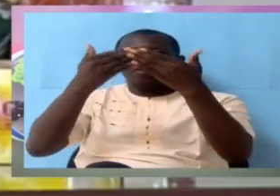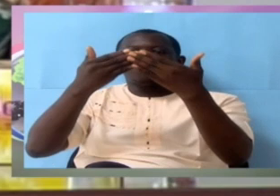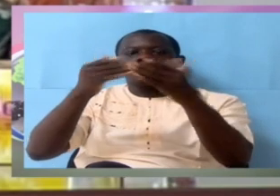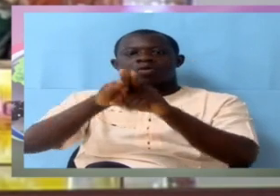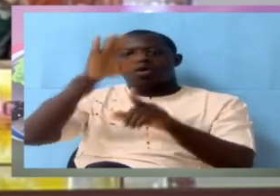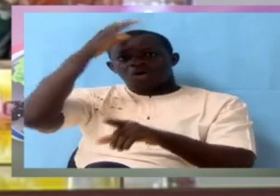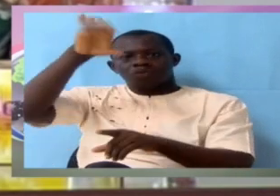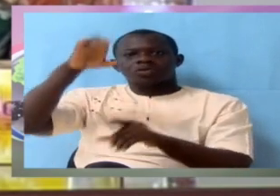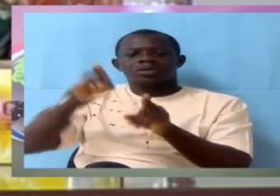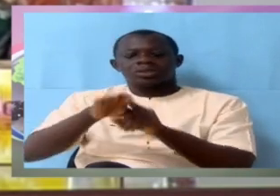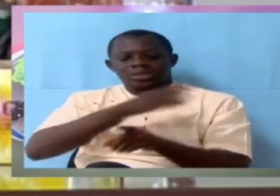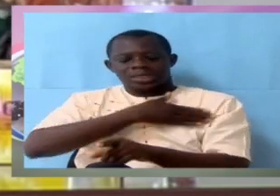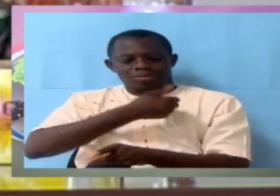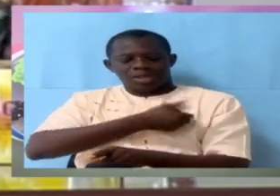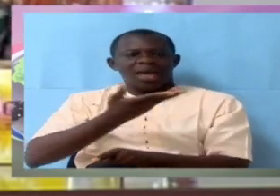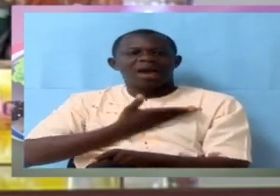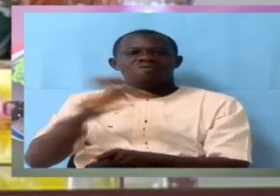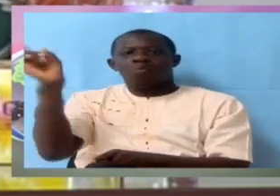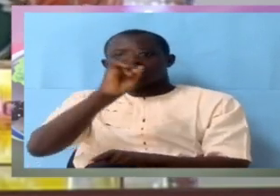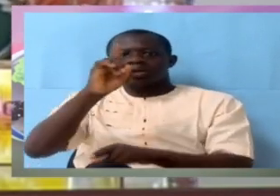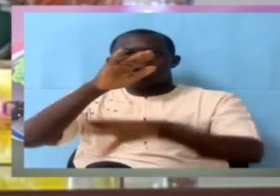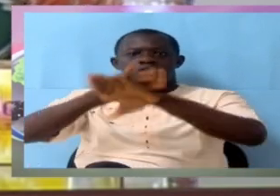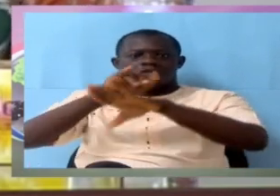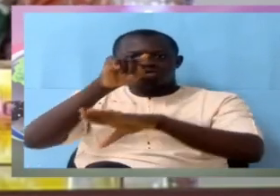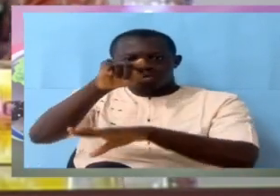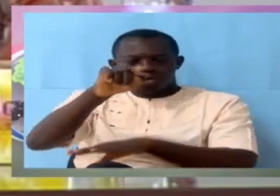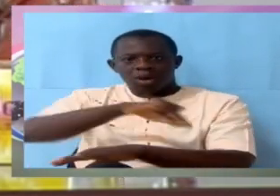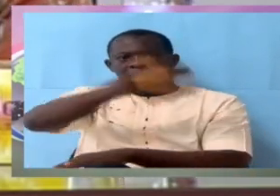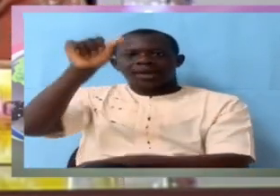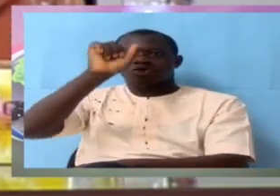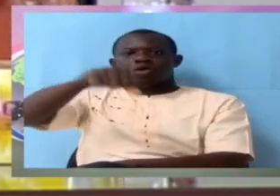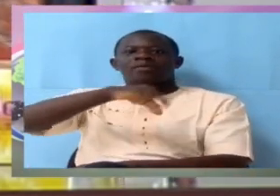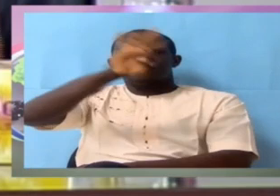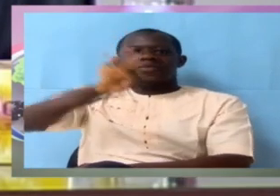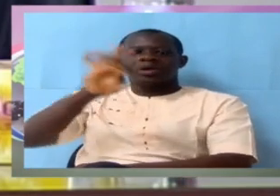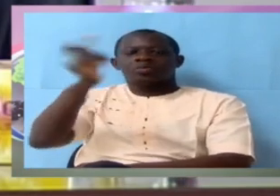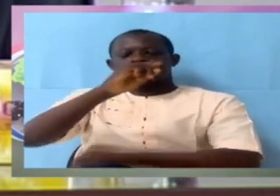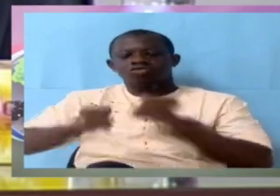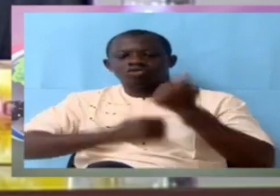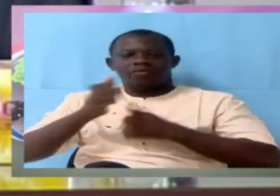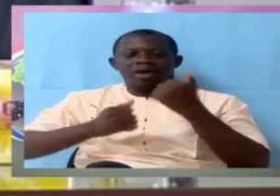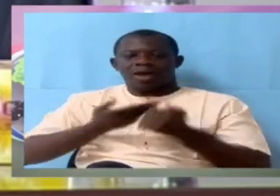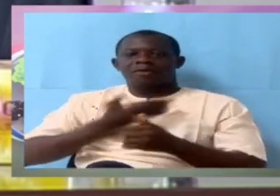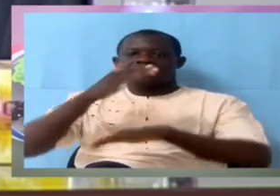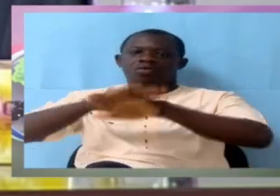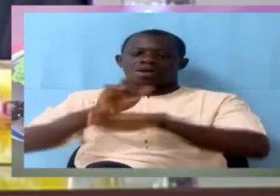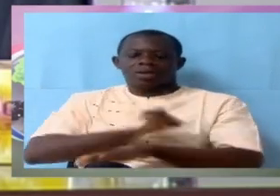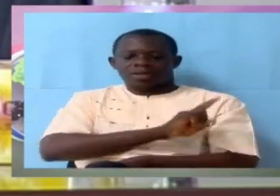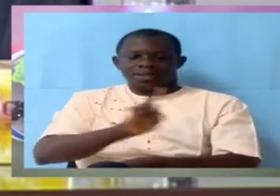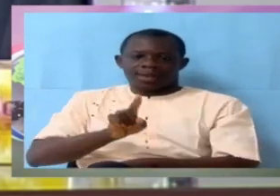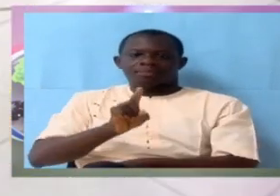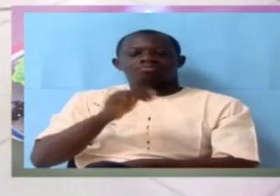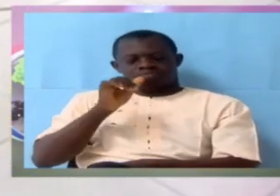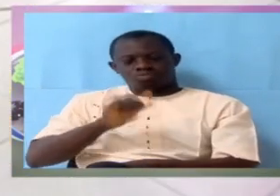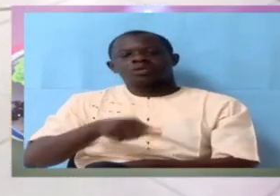that this treatment had on you and your family? Silan sedo foi sa fo no mo nyin jaralo nyin keri ngun kola ay mun kola kulle sa wi